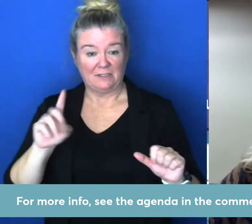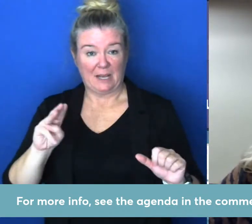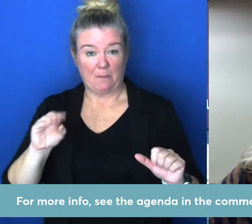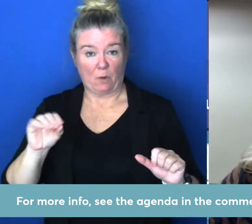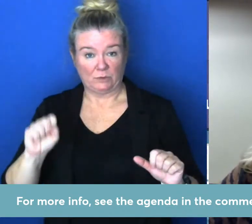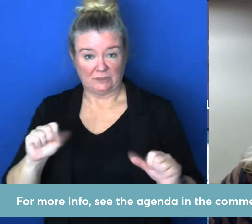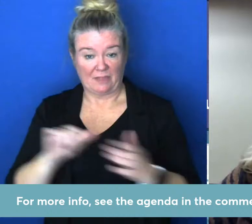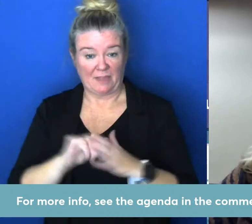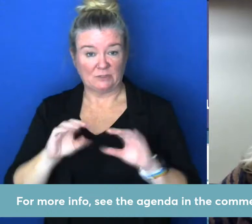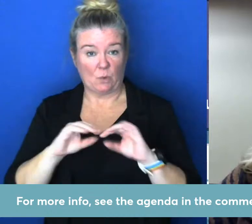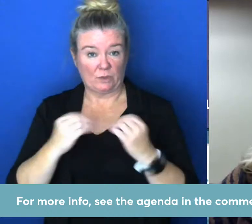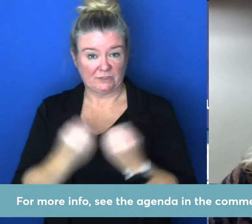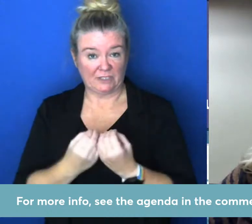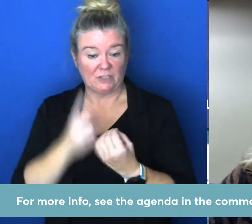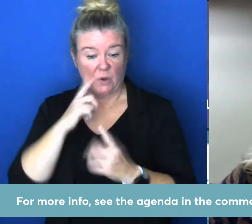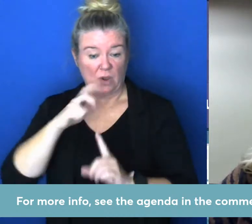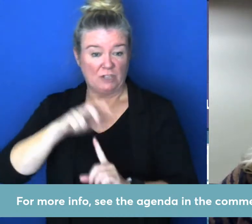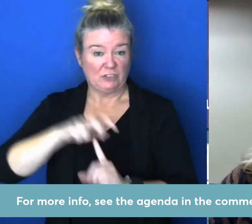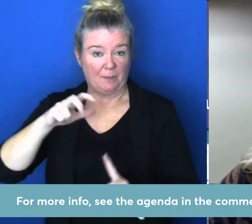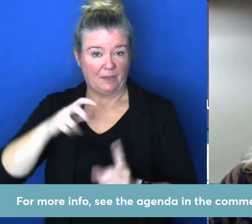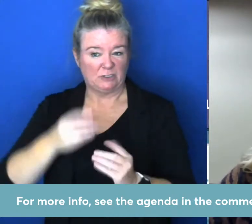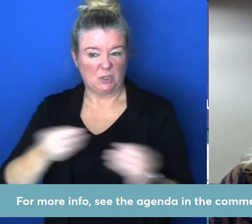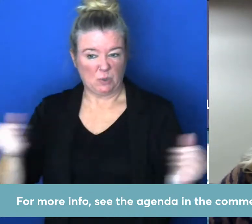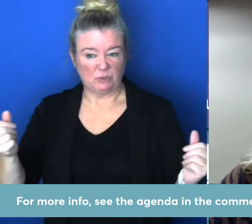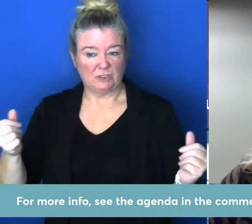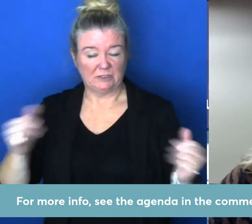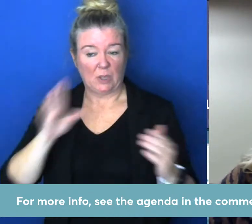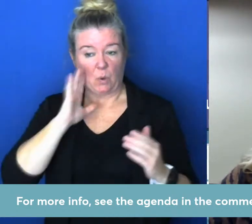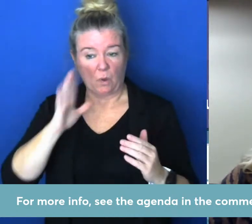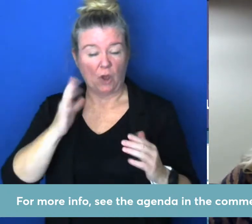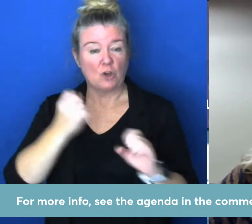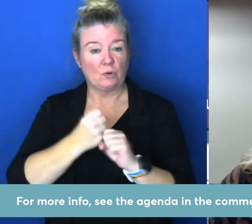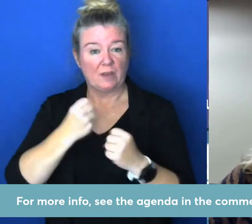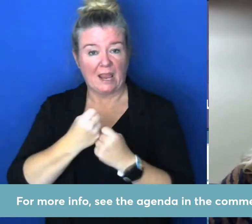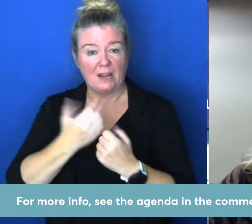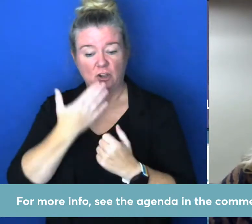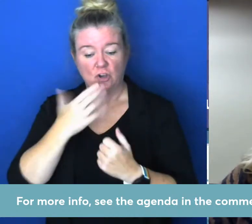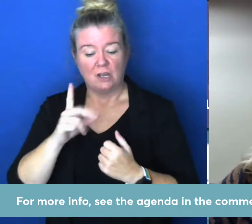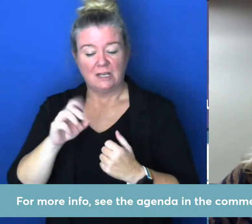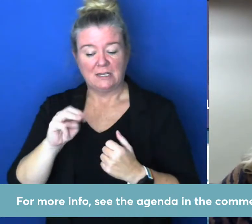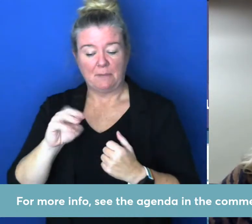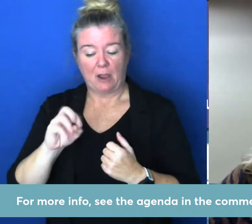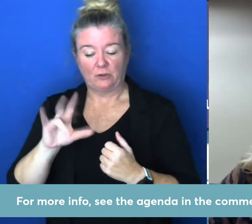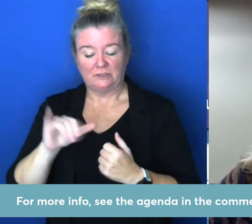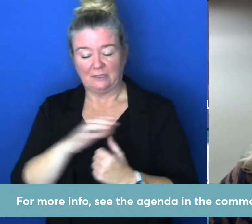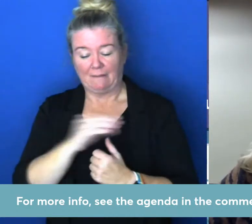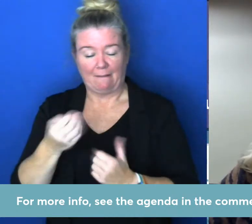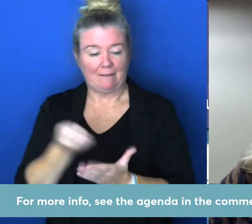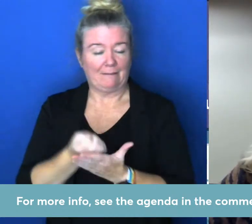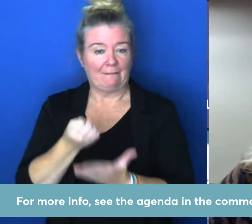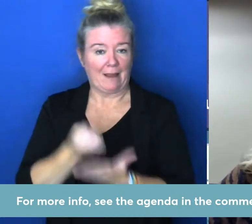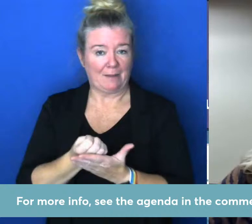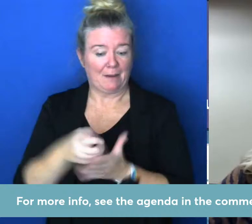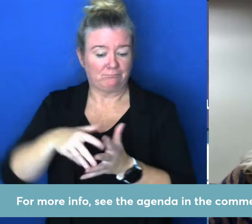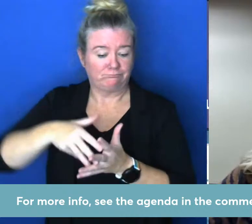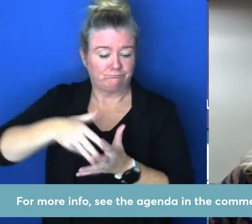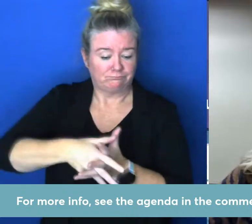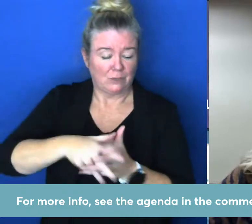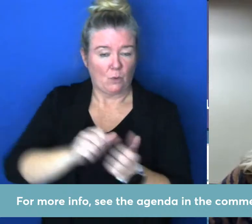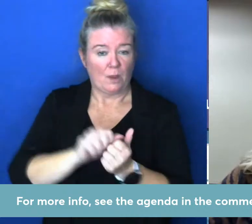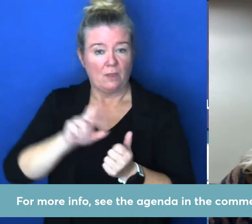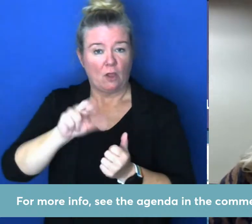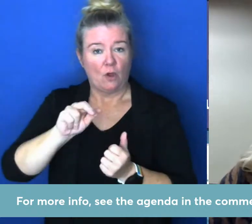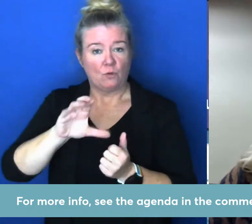an organization that champions solutions that will create a democracy and economy rooted in racial